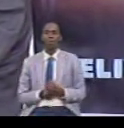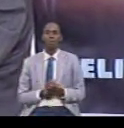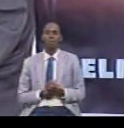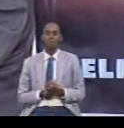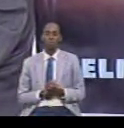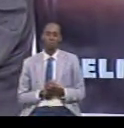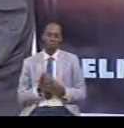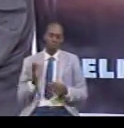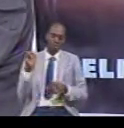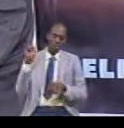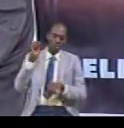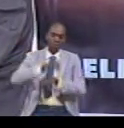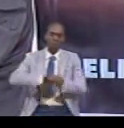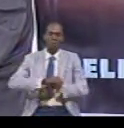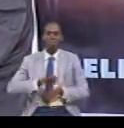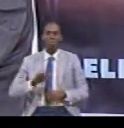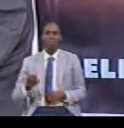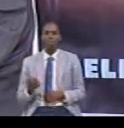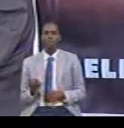Conquering.